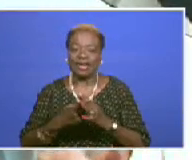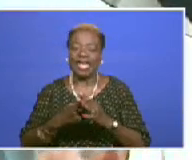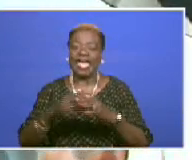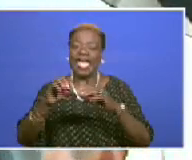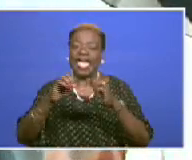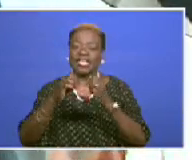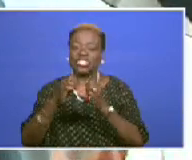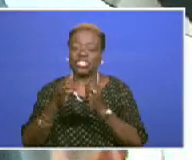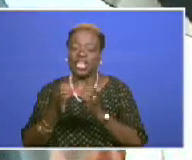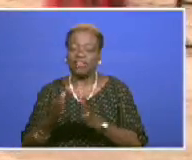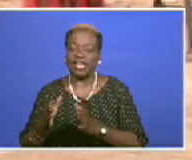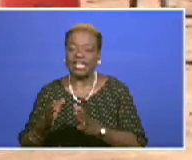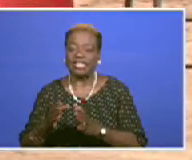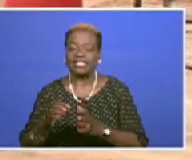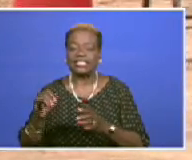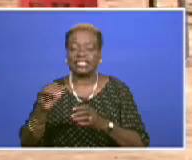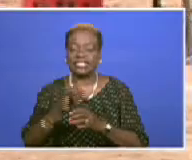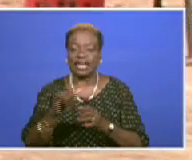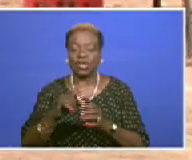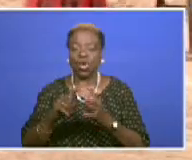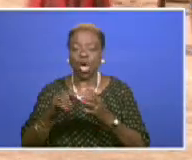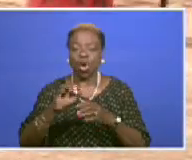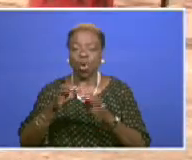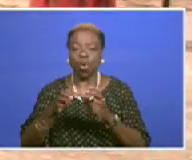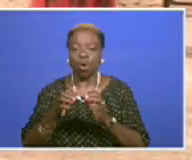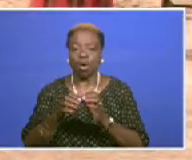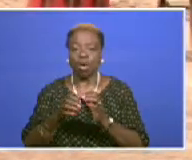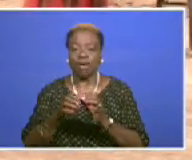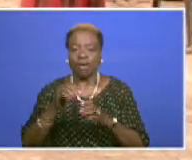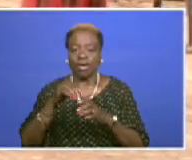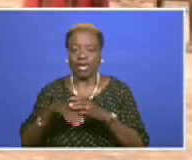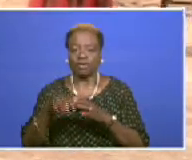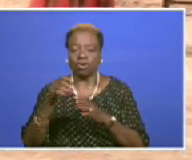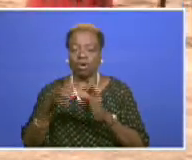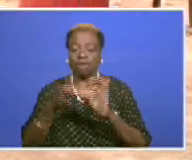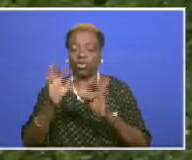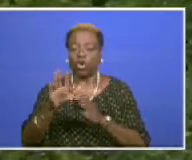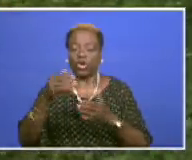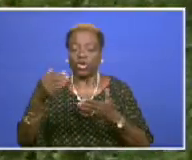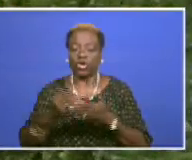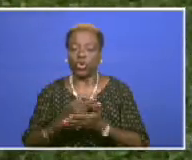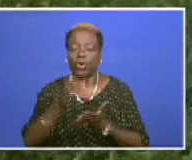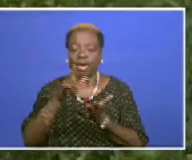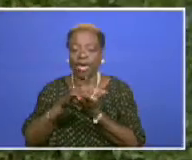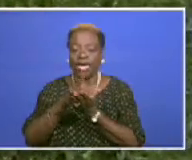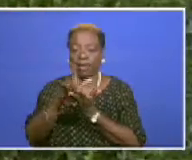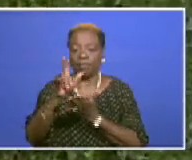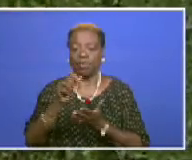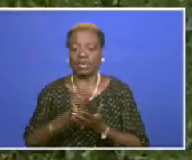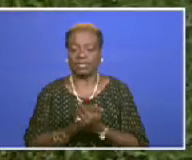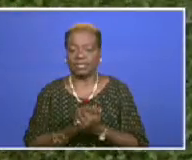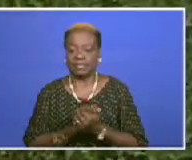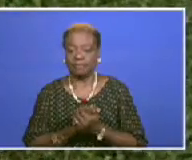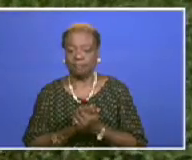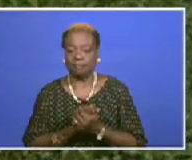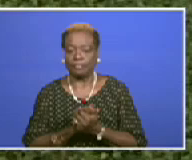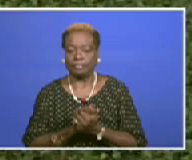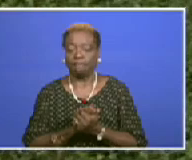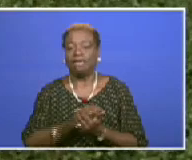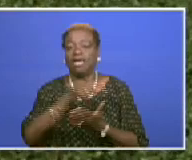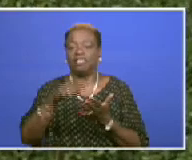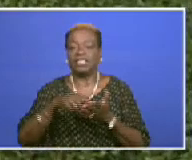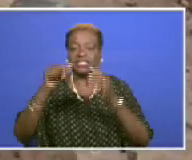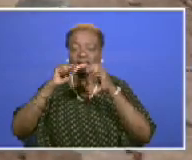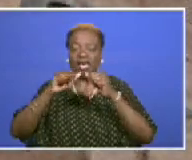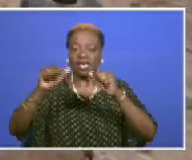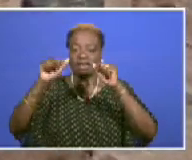your new airport. With the roadworks currently ongoing for improvements to attraction site Monument Road, this announcement marks a series